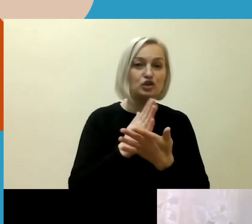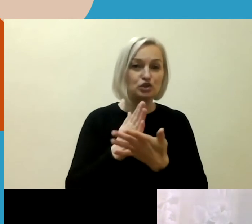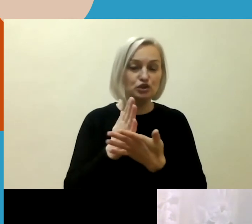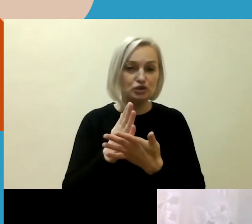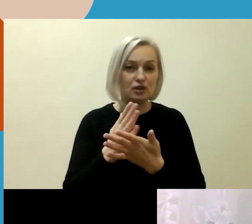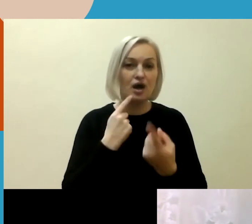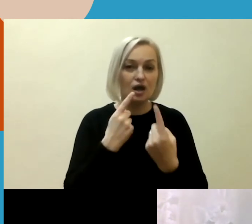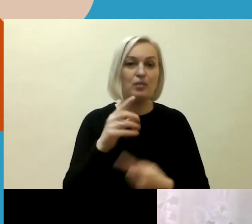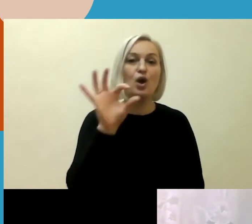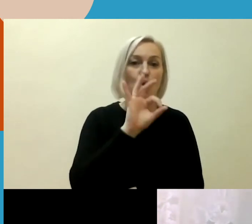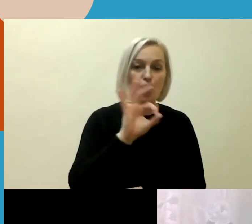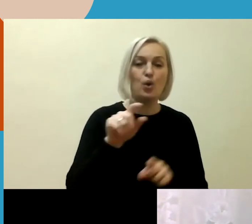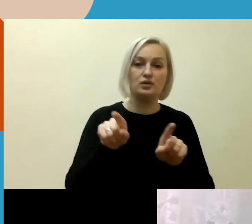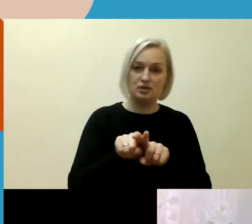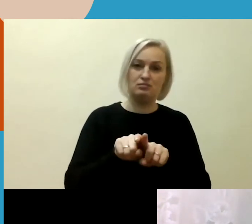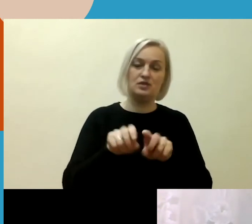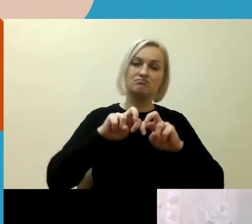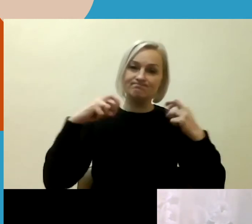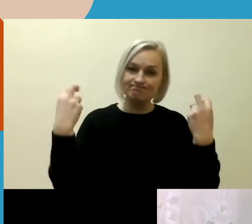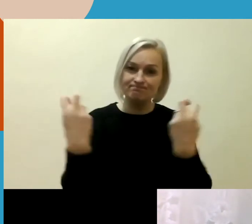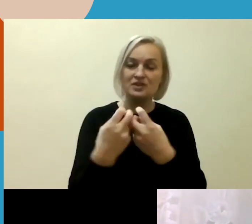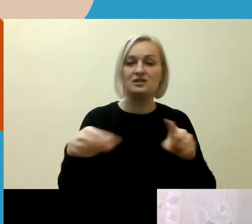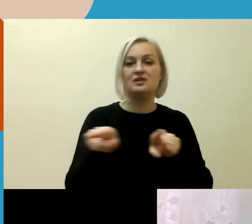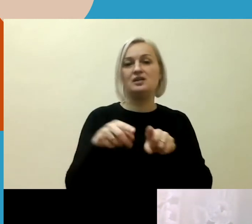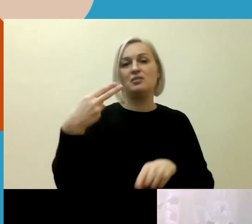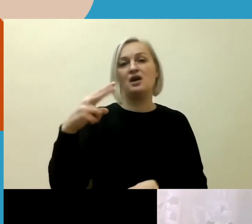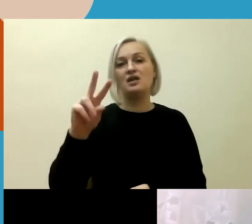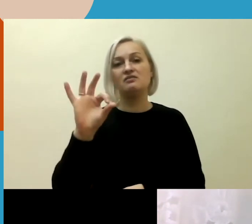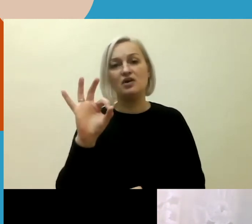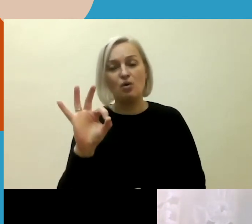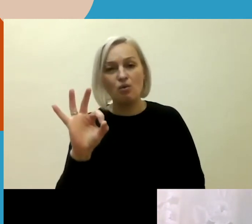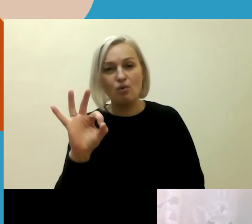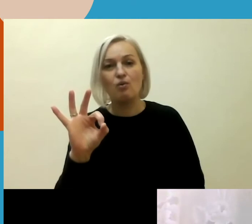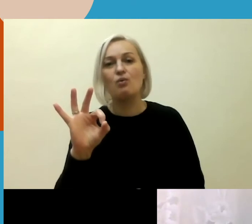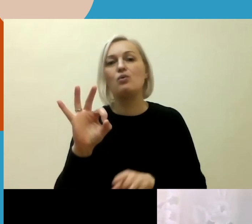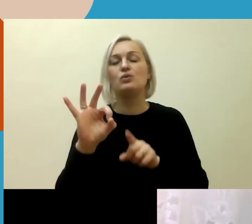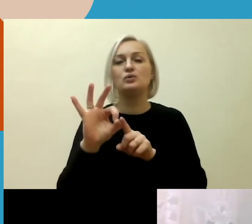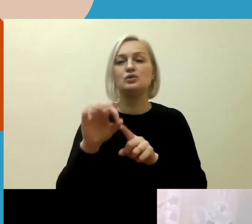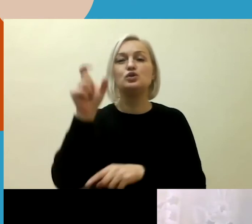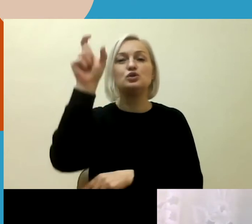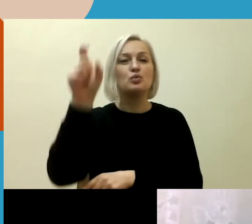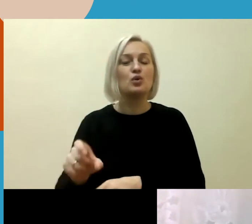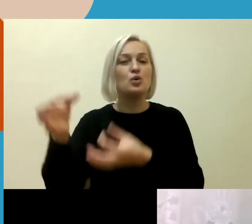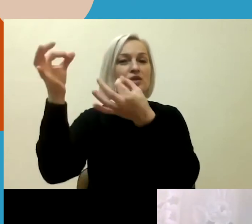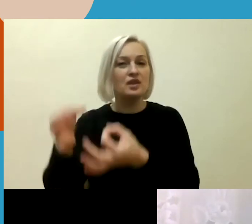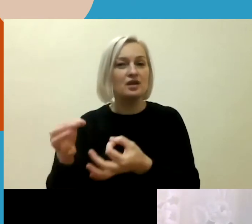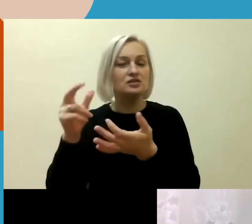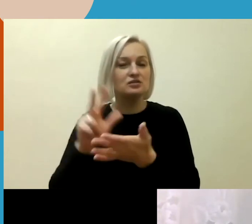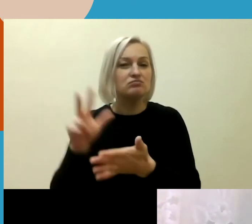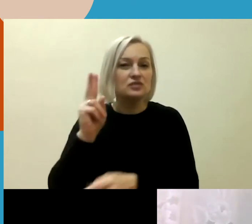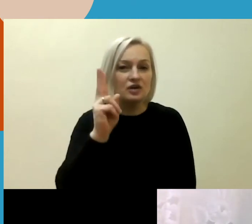and it is important for us not only to see the problems, but also have intersectorial meetings